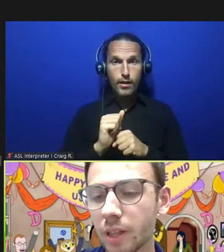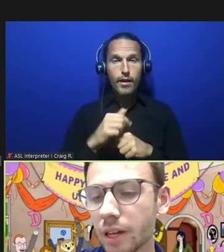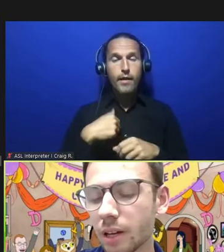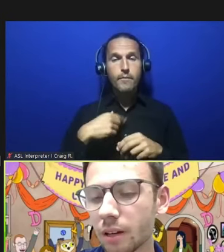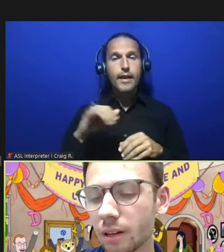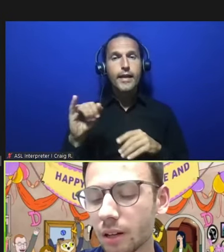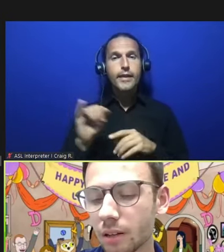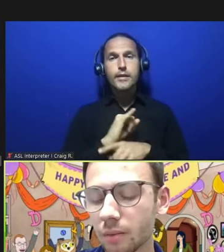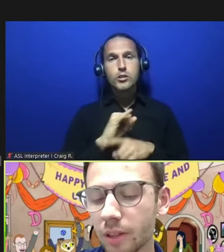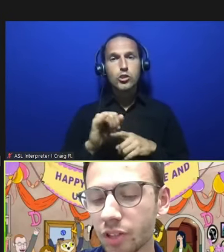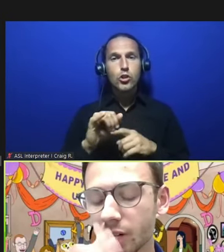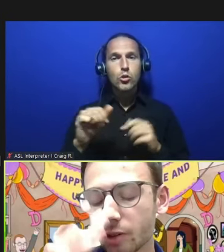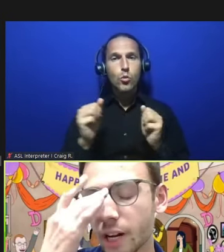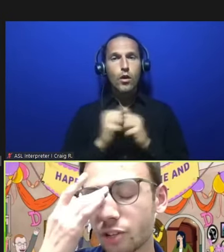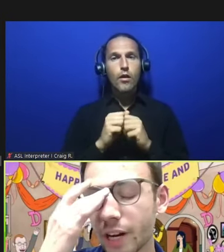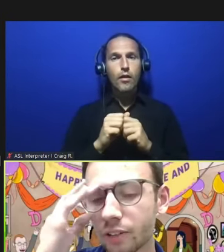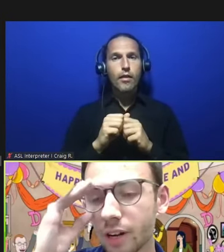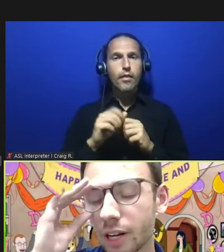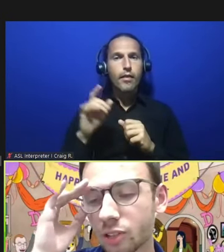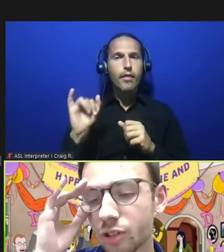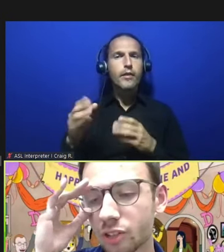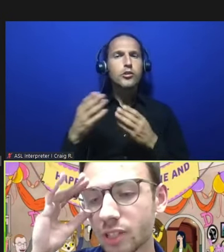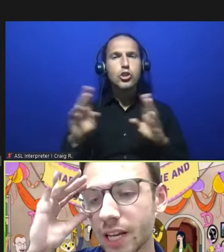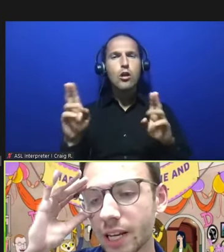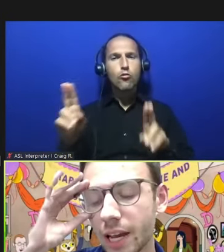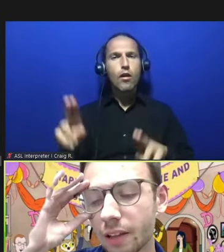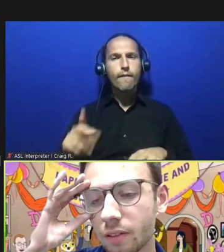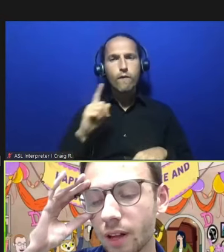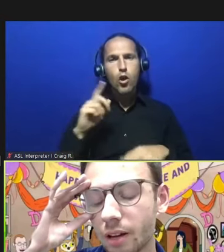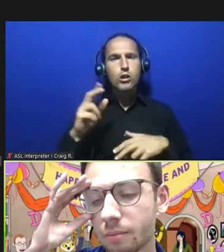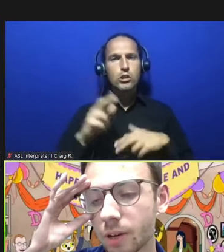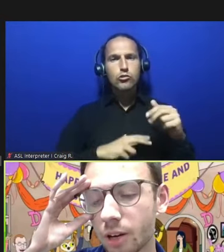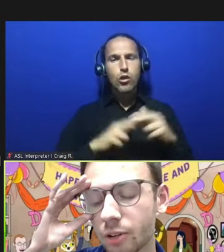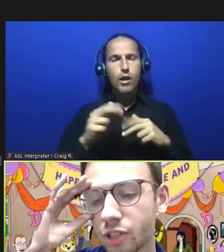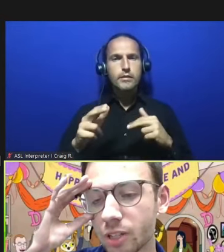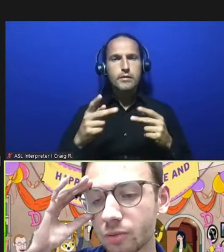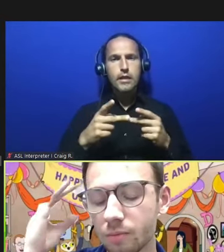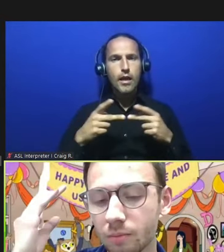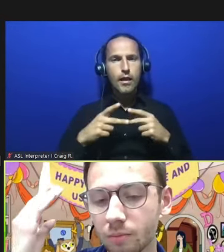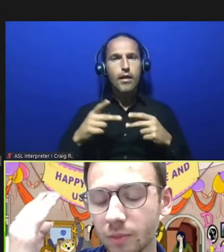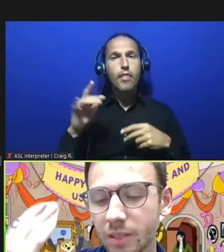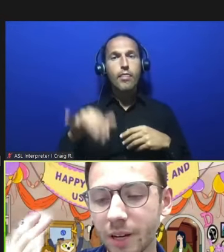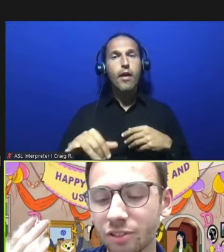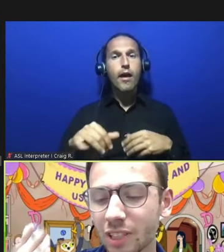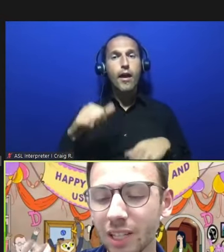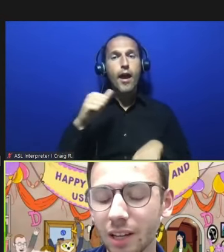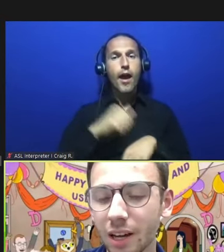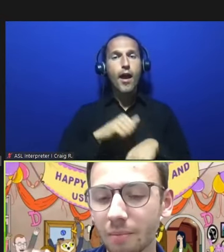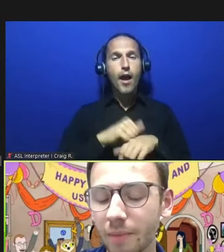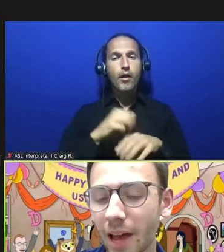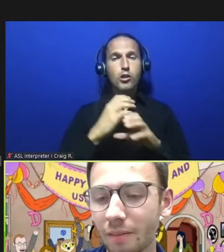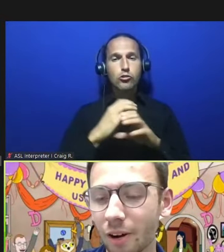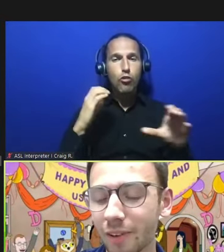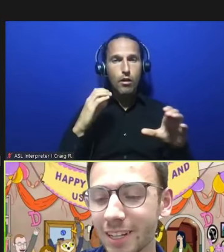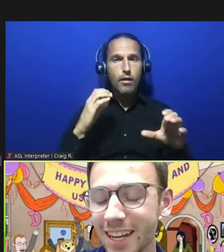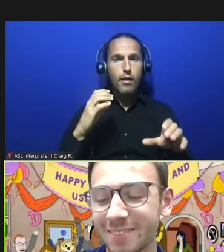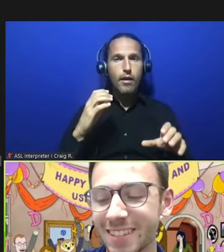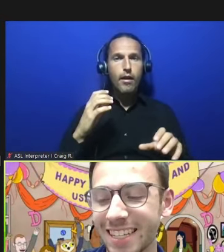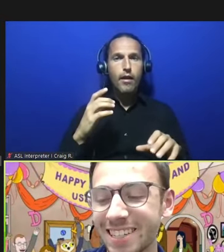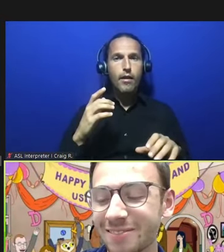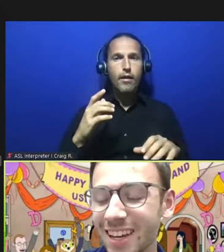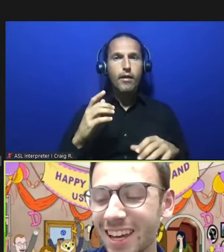intern with a general contractor on a construction site, and concrete trucks especially are